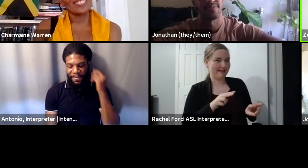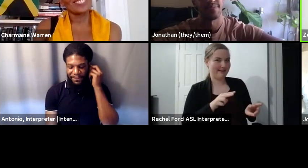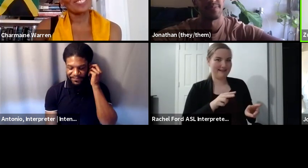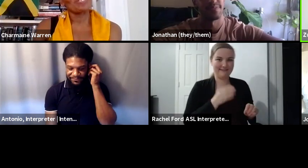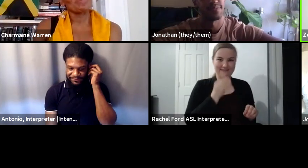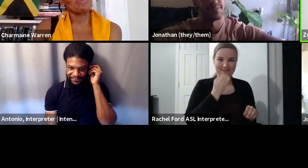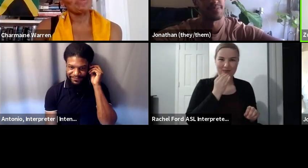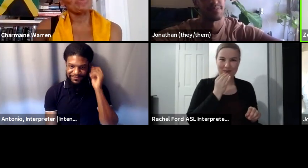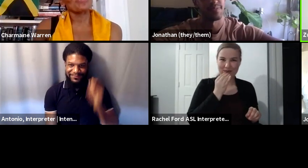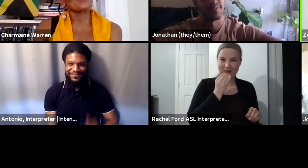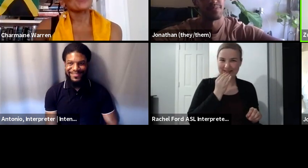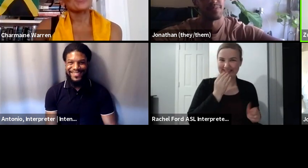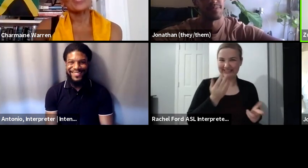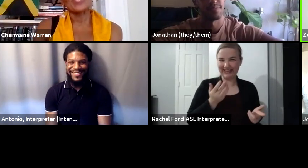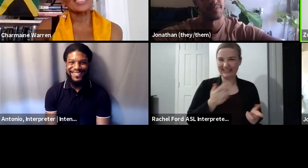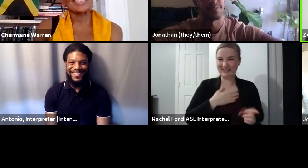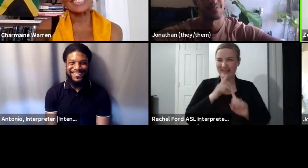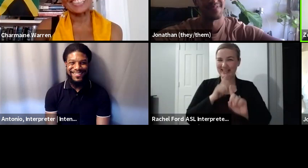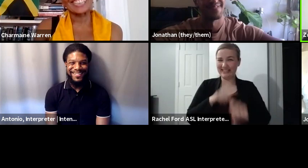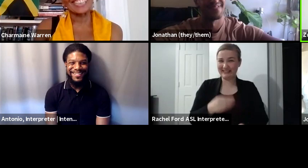So that's why I answered the way I answered.